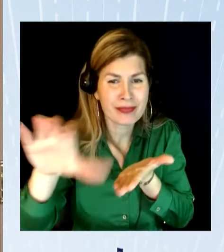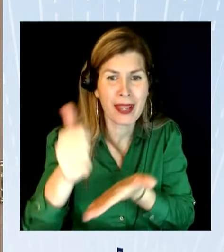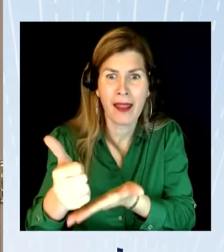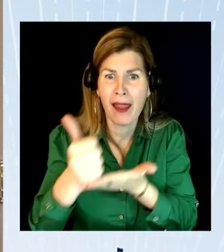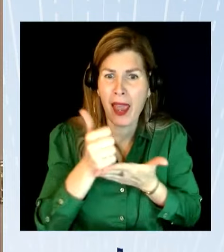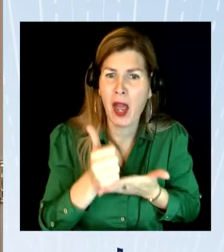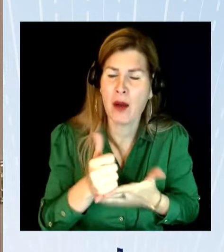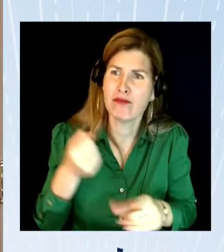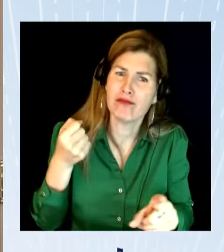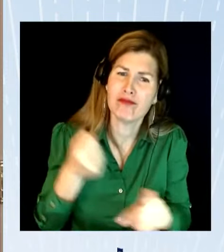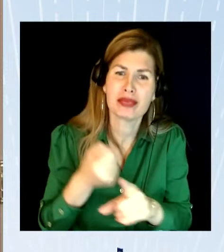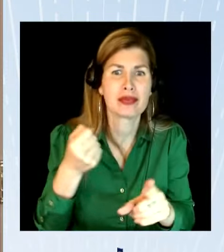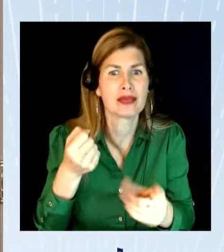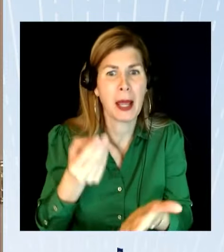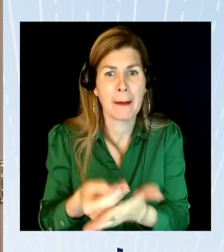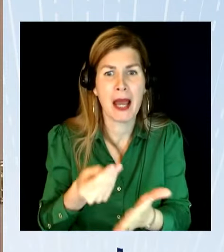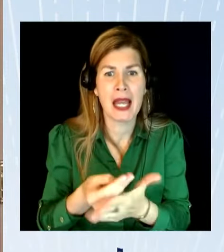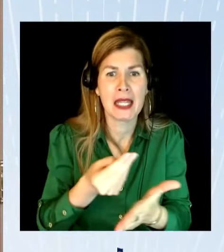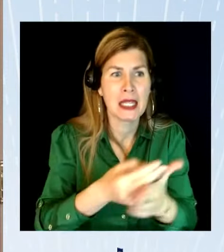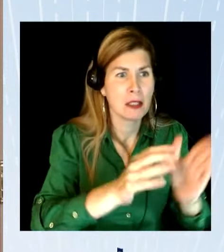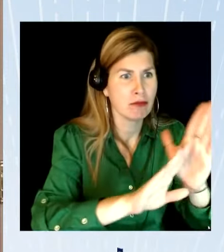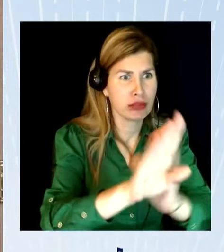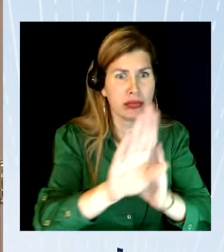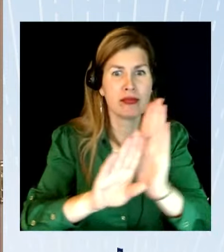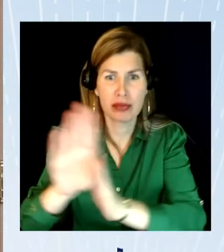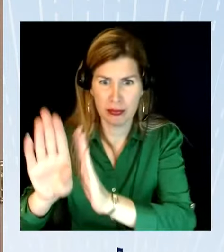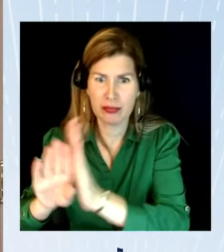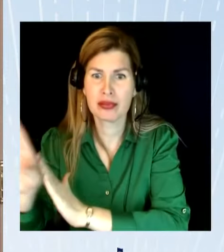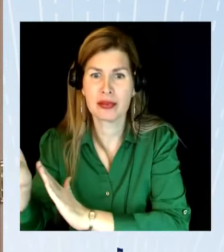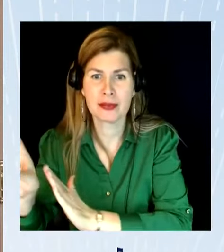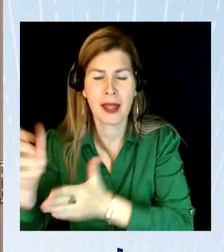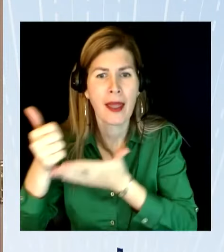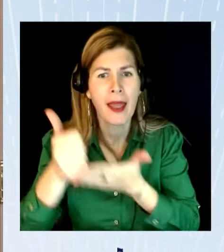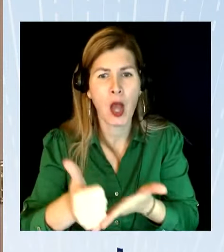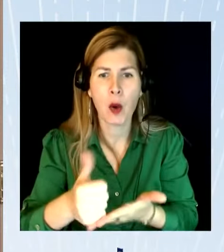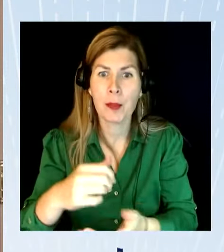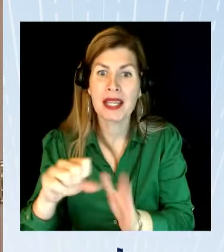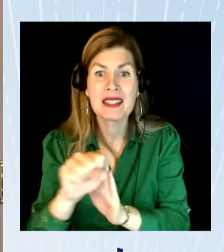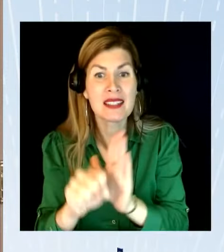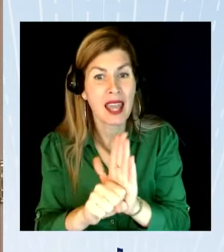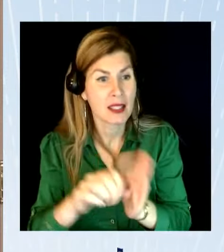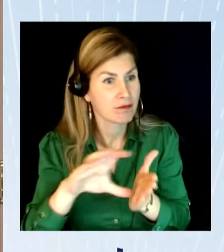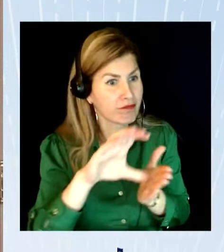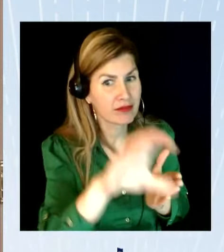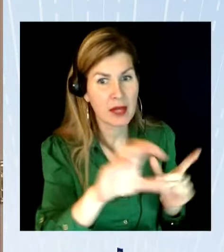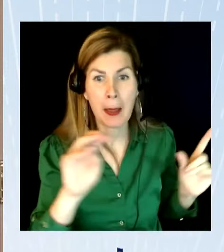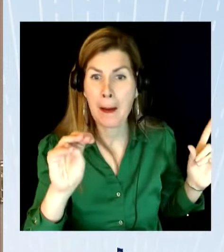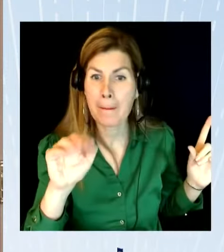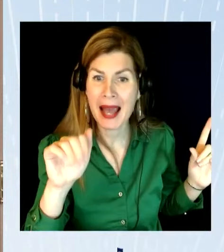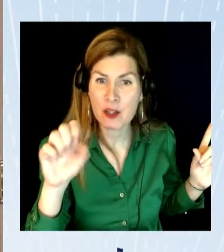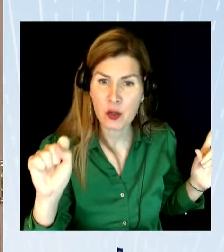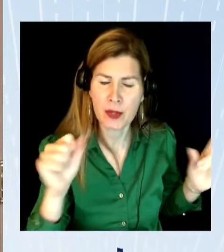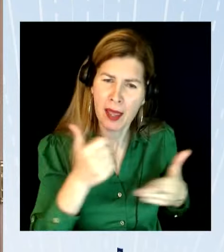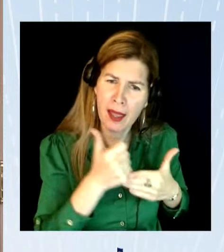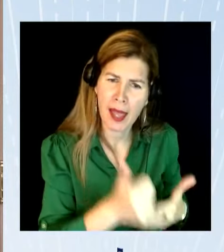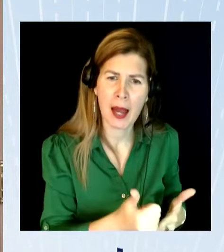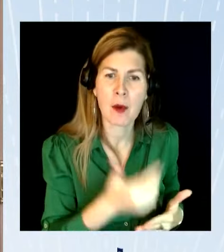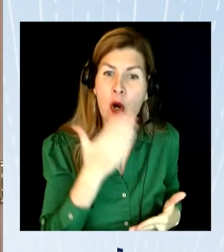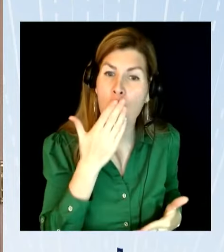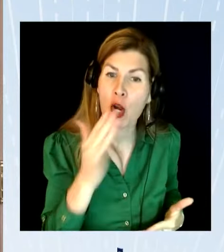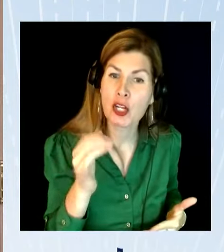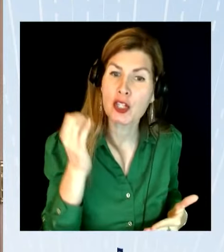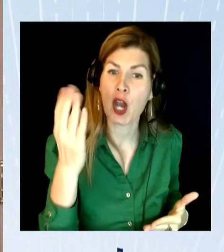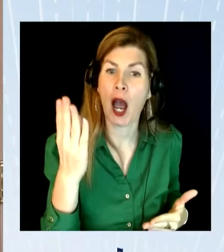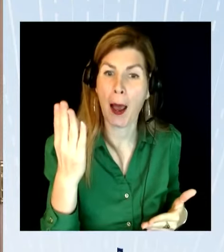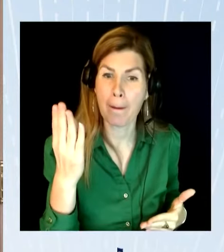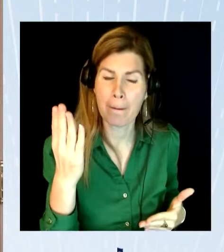economic growth across this country. They're empowering states like Massachusetts not only create good jobs, but to also